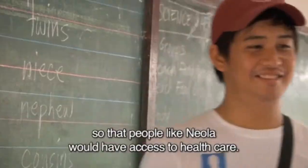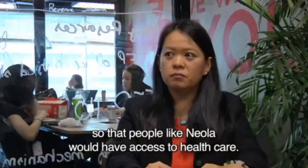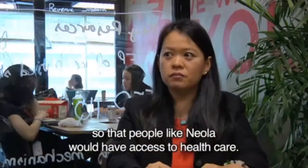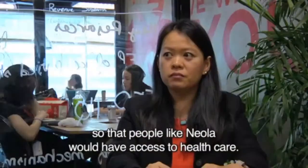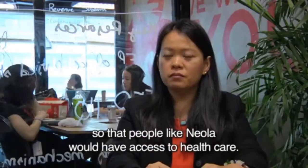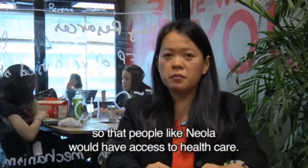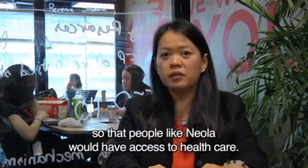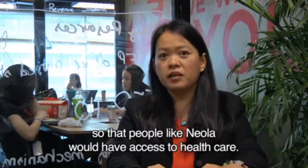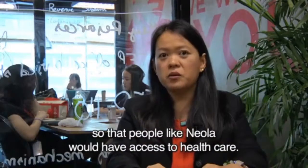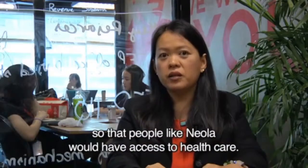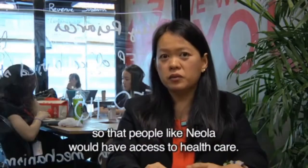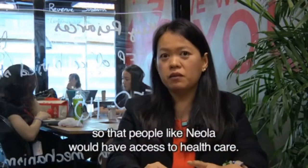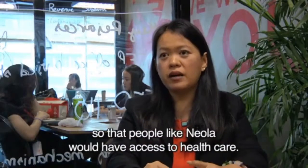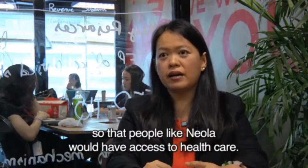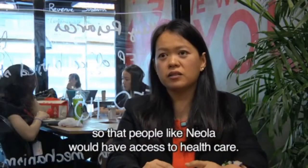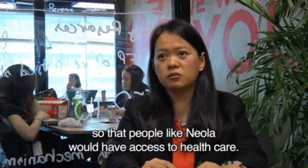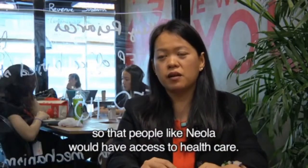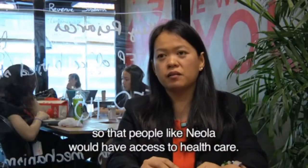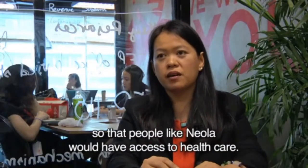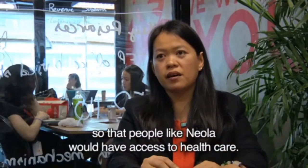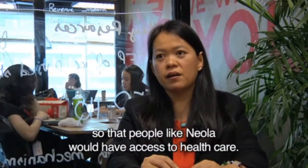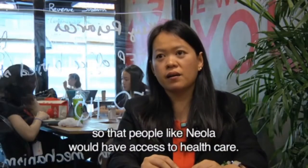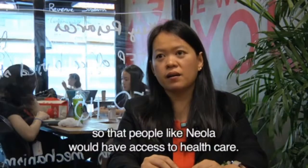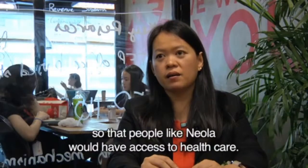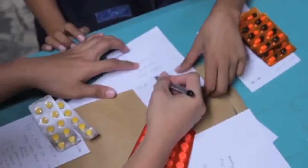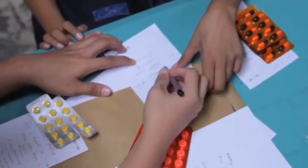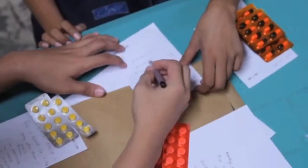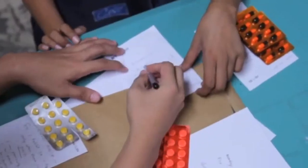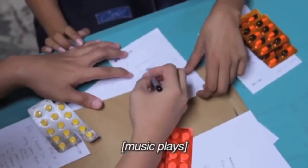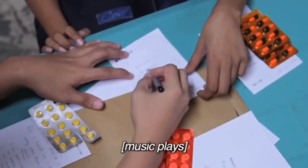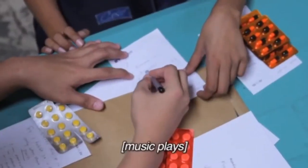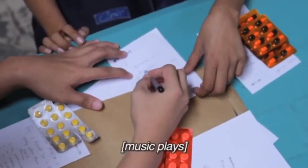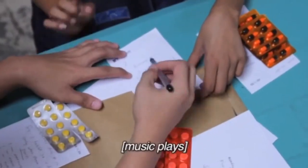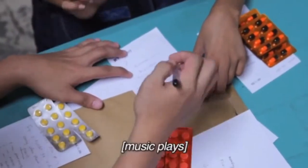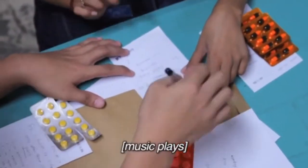that people like Niola would have access to health care.